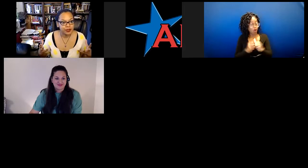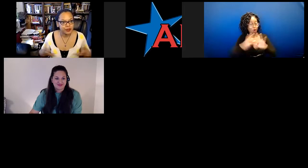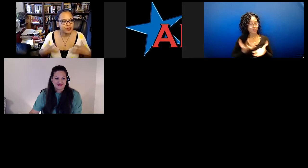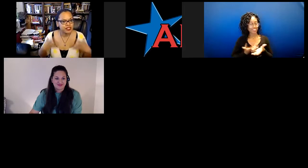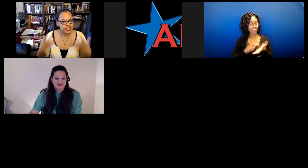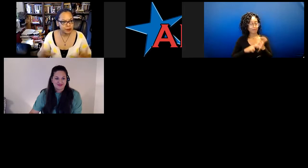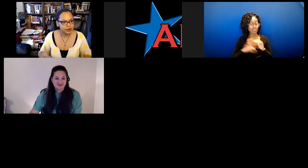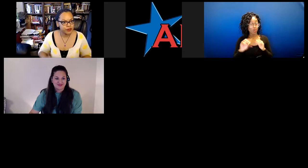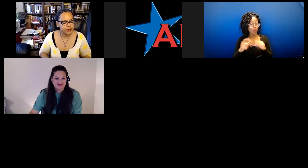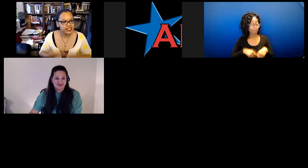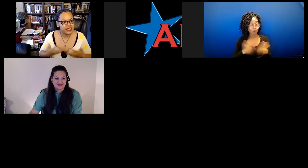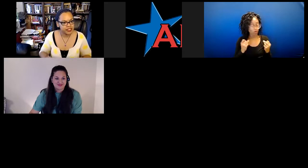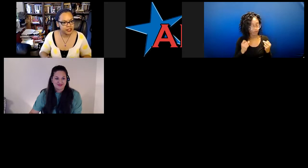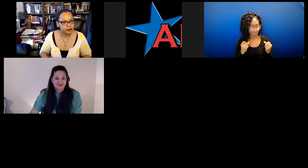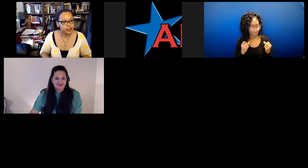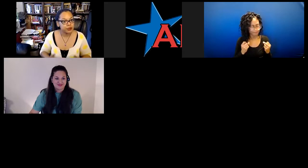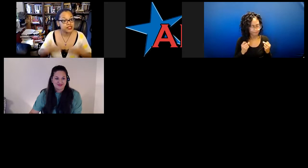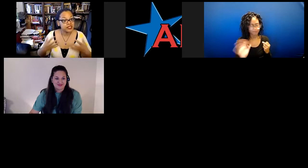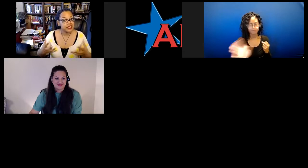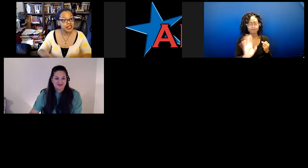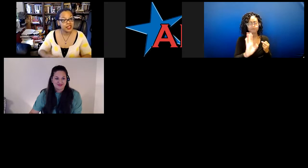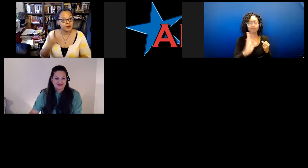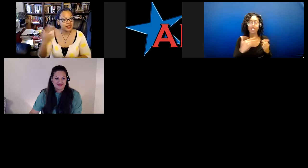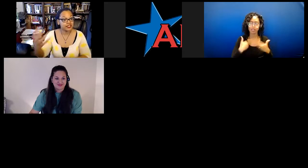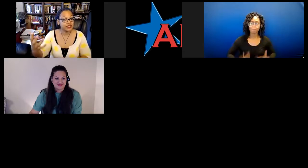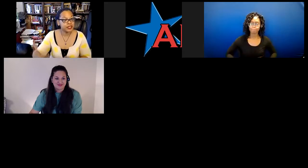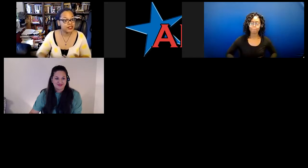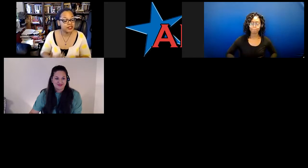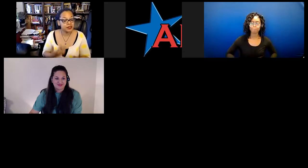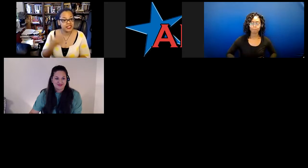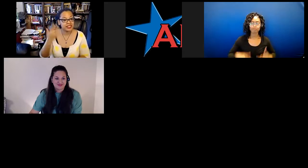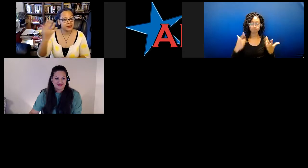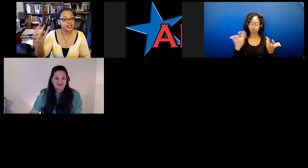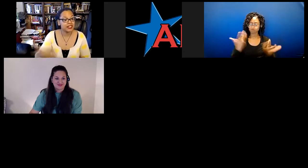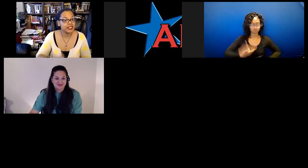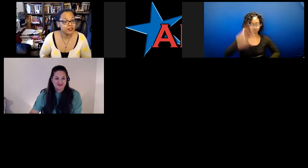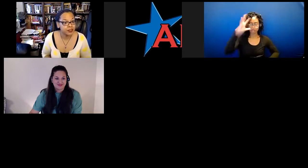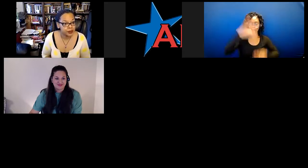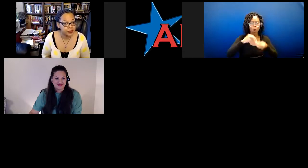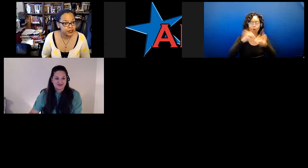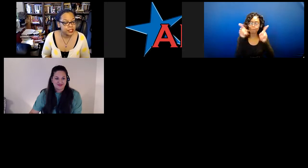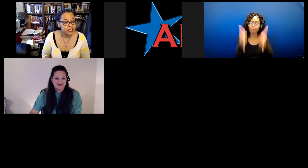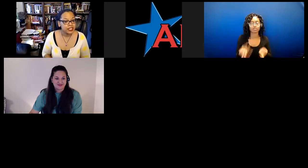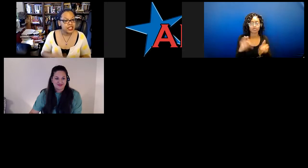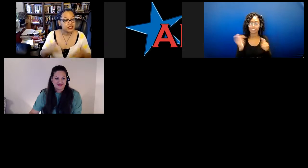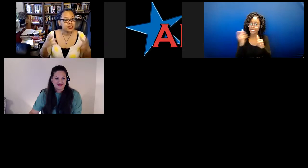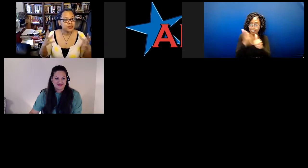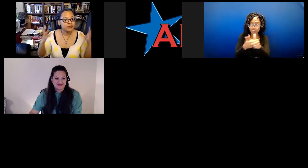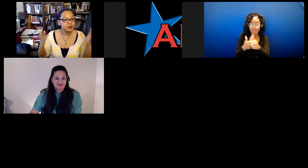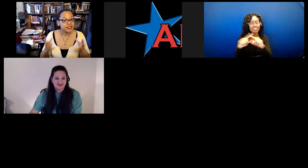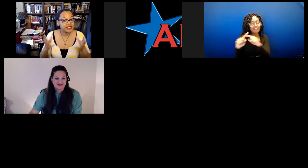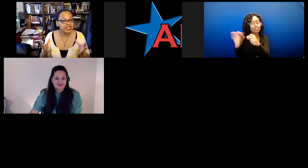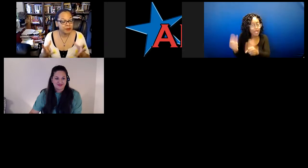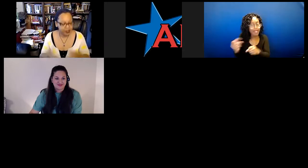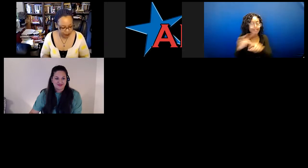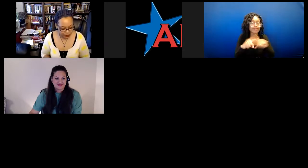broken. We don't see people from a deficit model. We see that everyone has strengths and everyone has something that they can give to the world. And so it's important